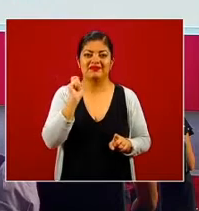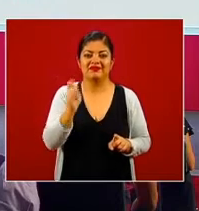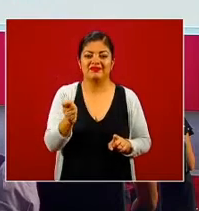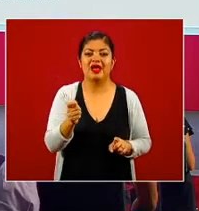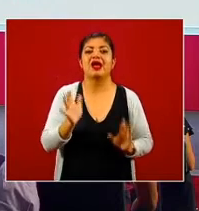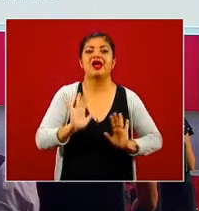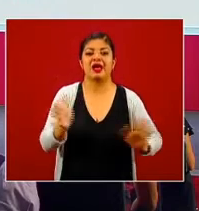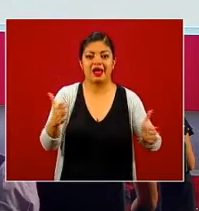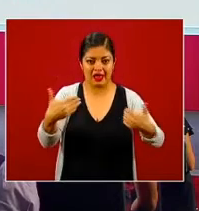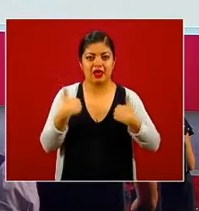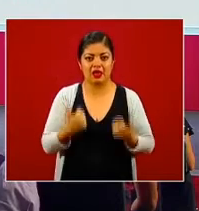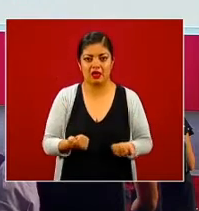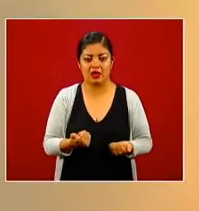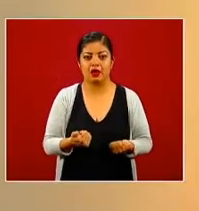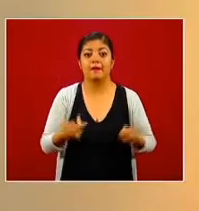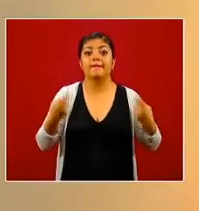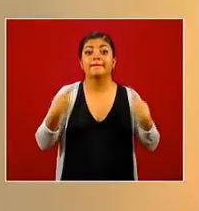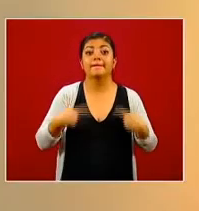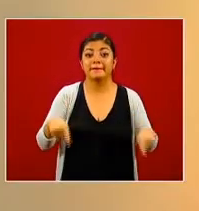COVID.